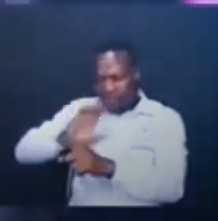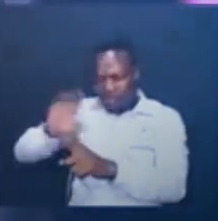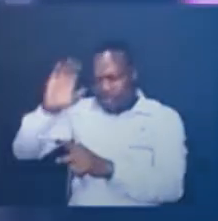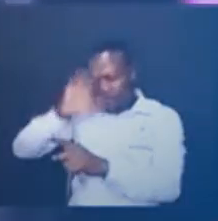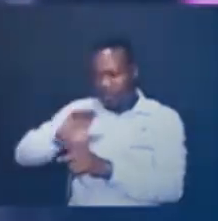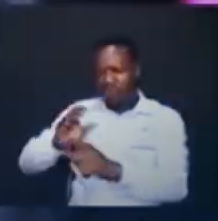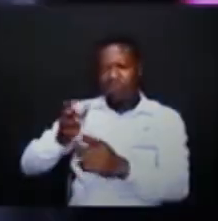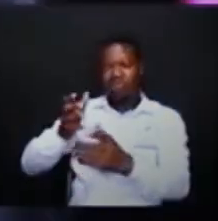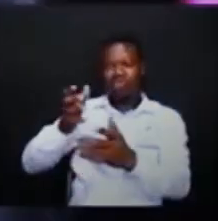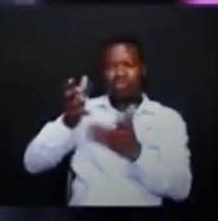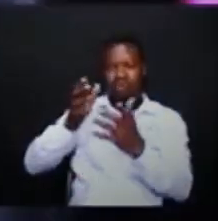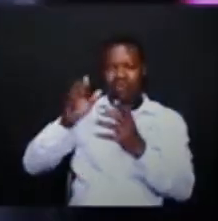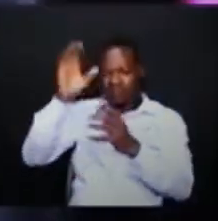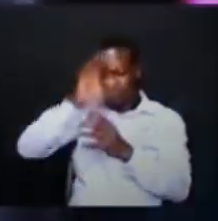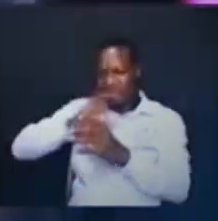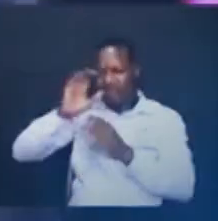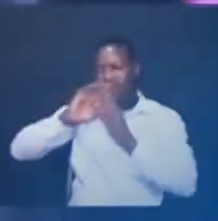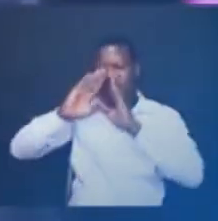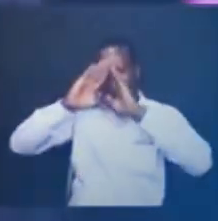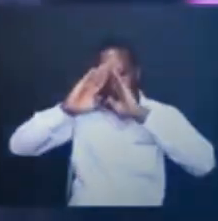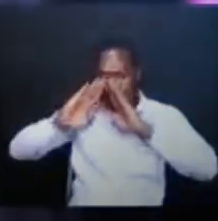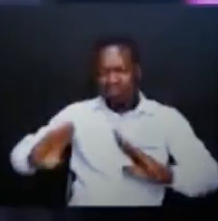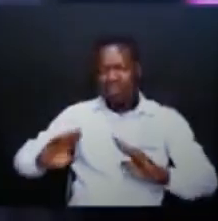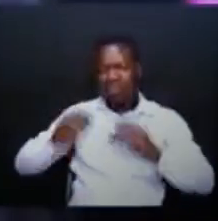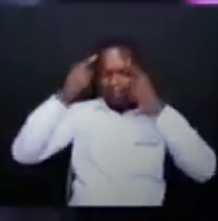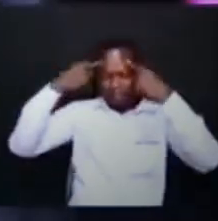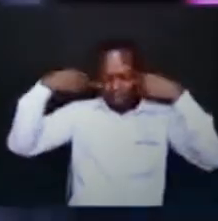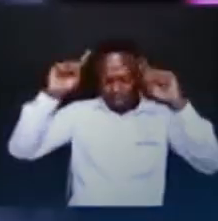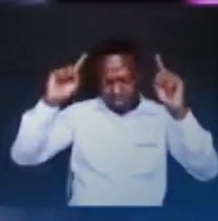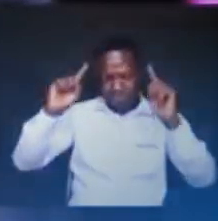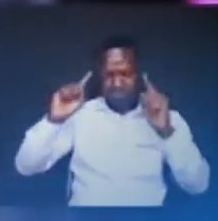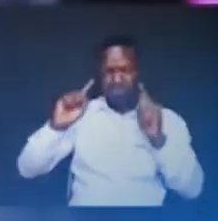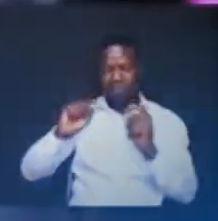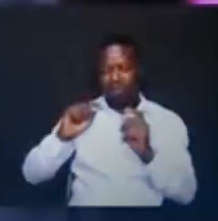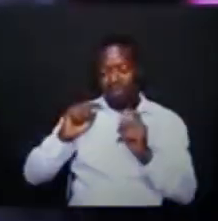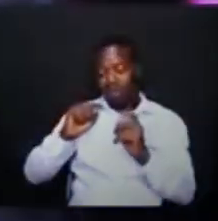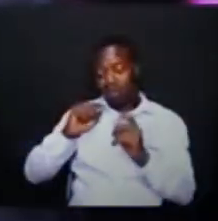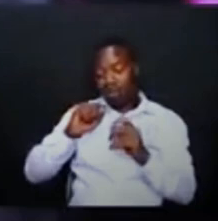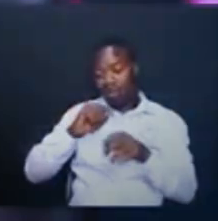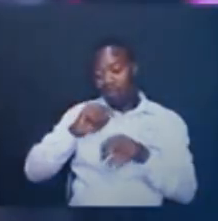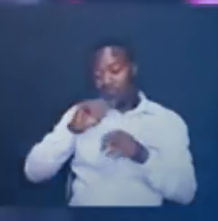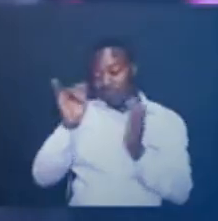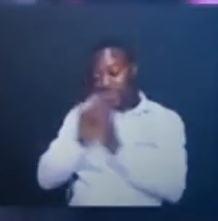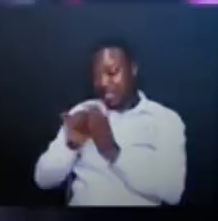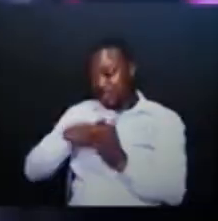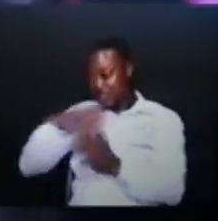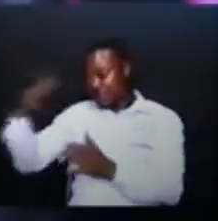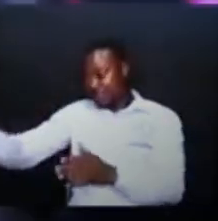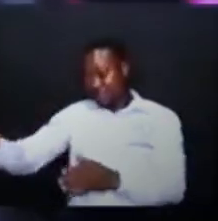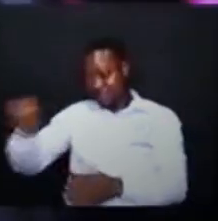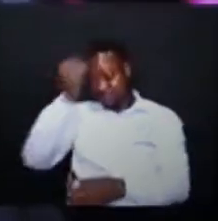city to which I have carried you into exile. And